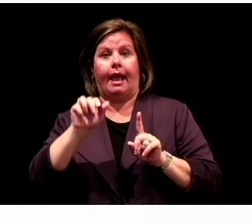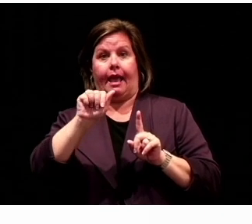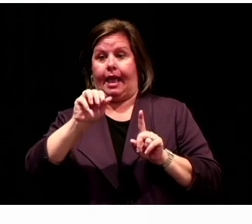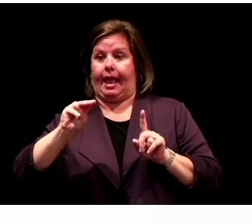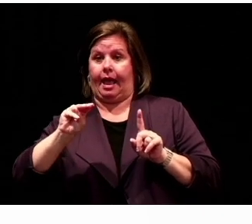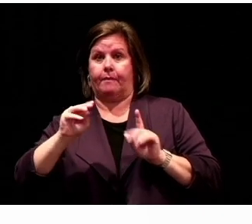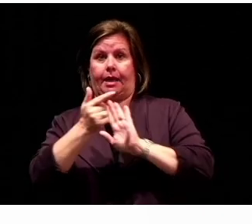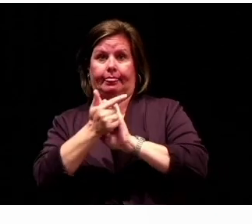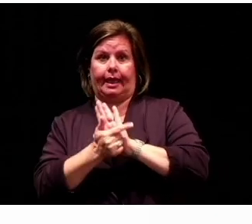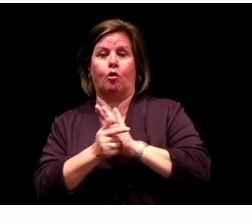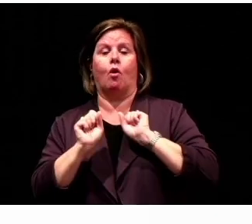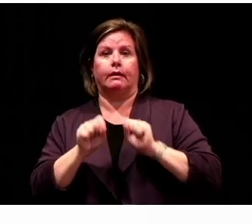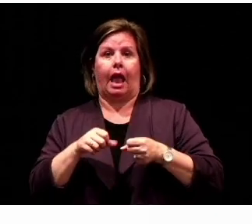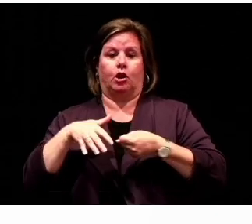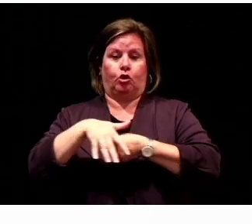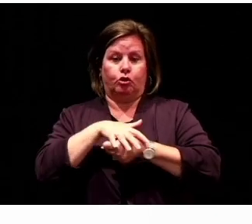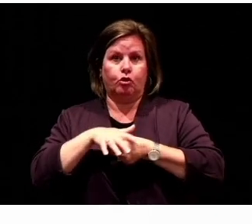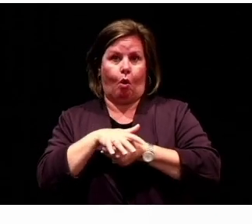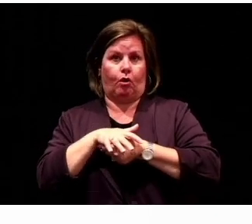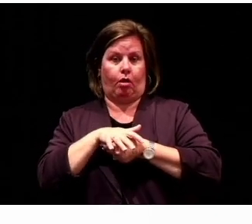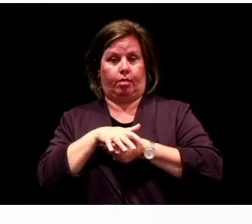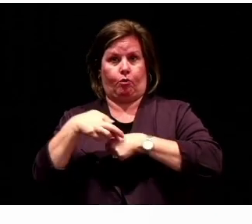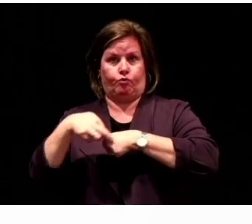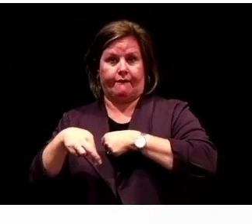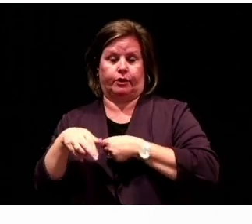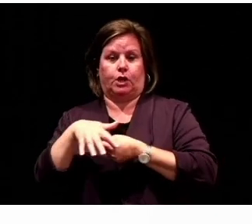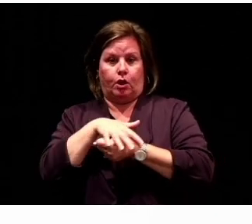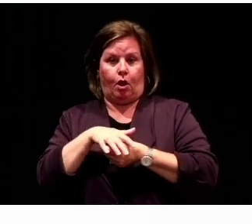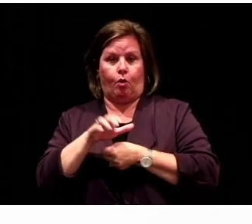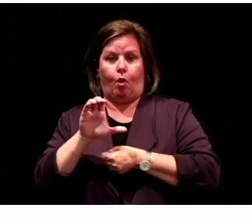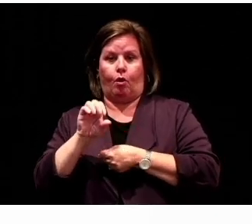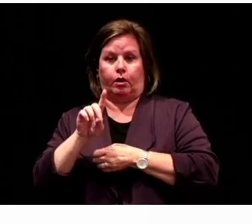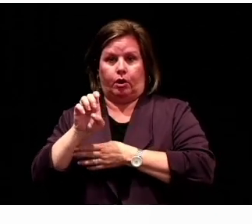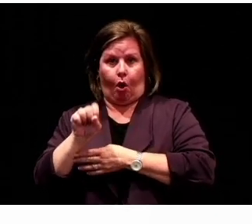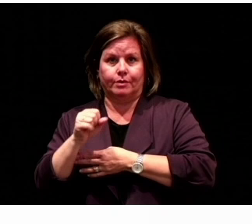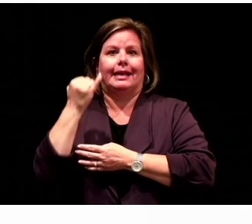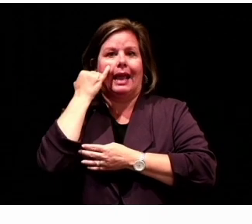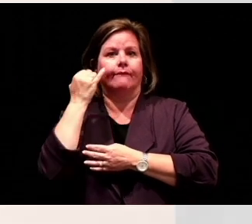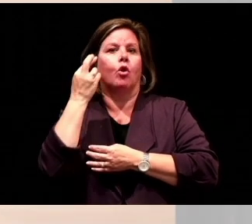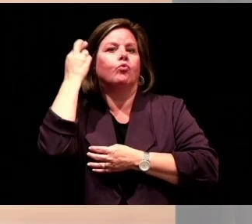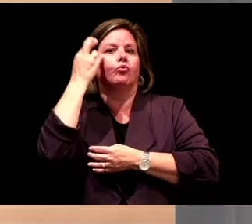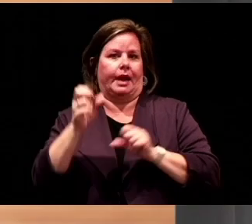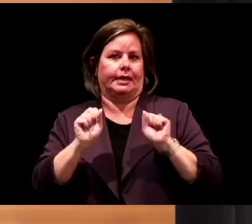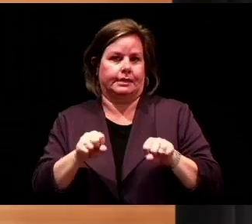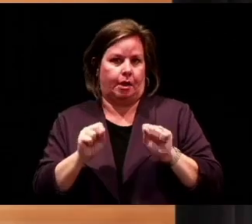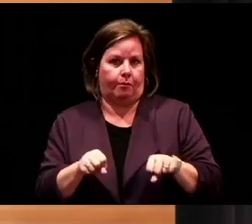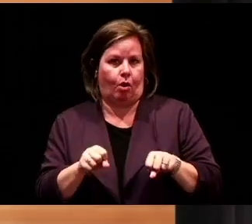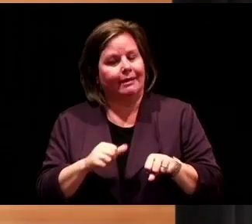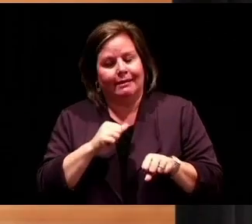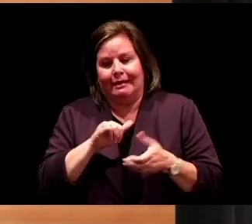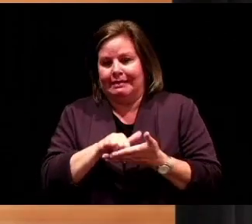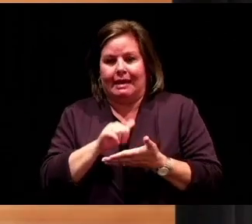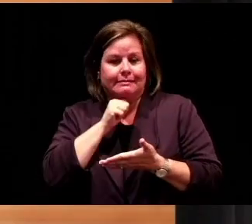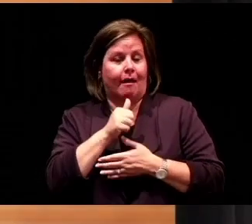specific dwelling. And generally, we'll see something along the lines of 70 square feet in a bedroom for a single person to live there. And then every